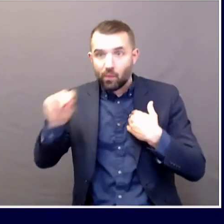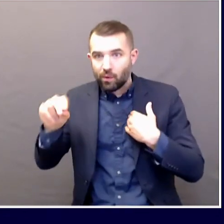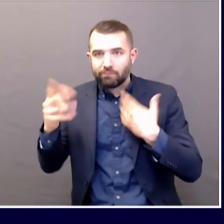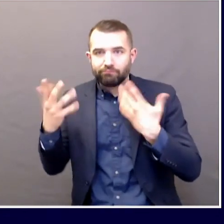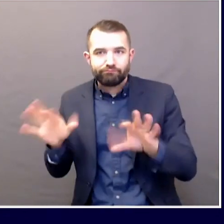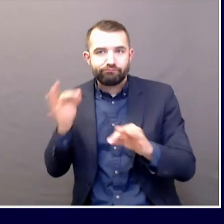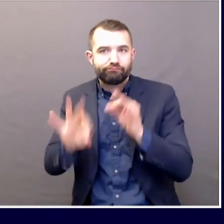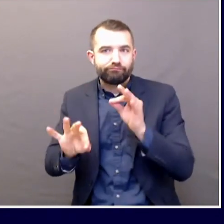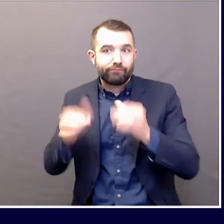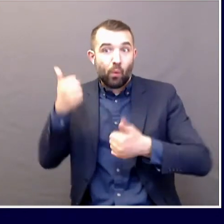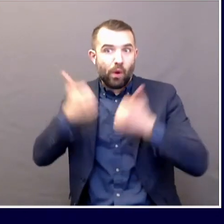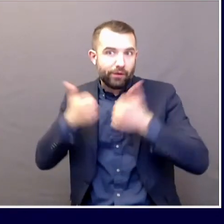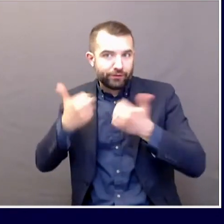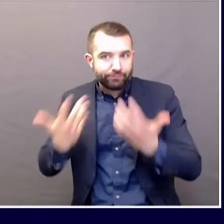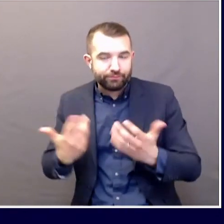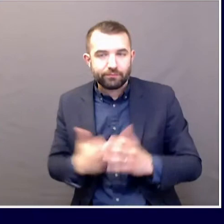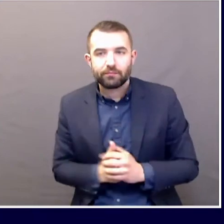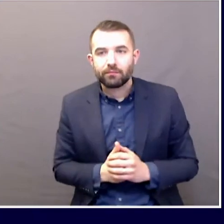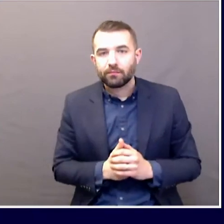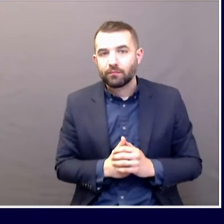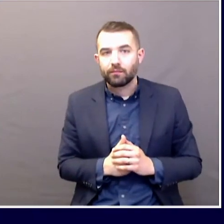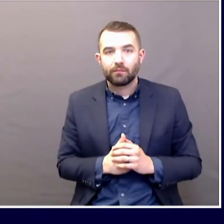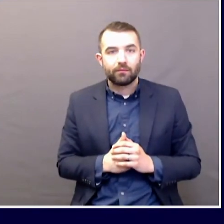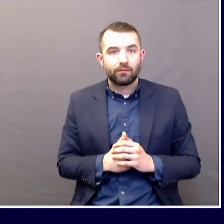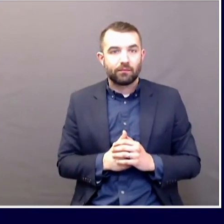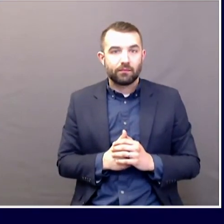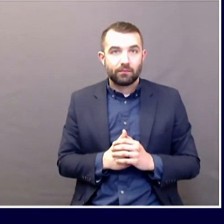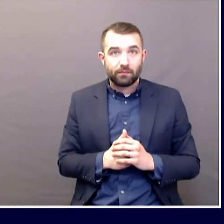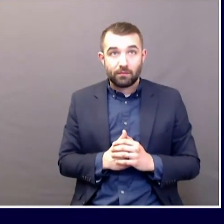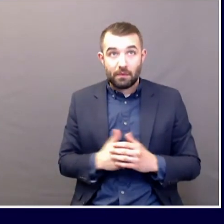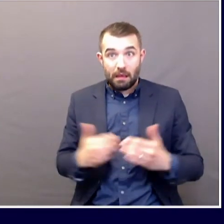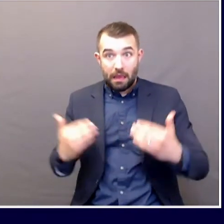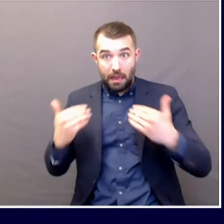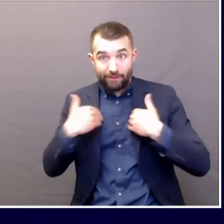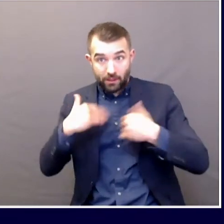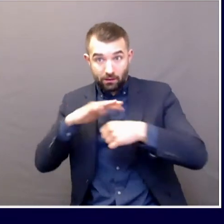no question. Is there coronavirus in this sample?